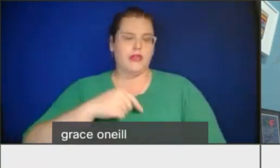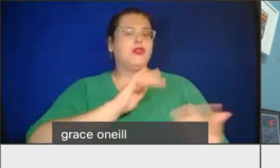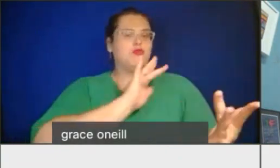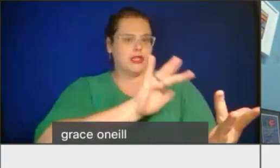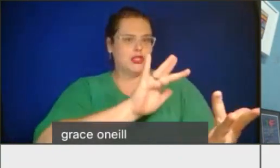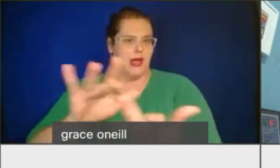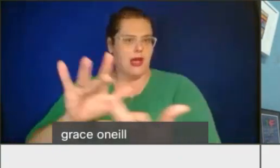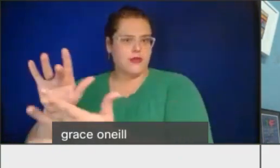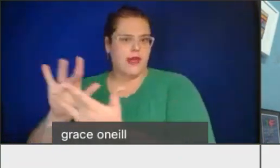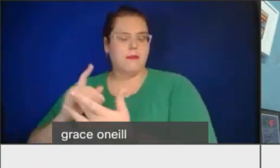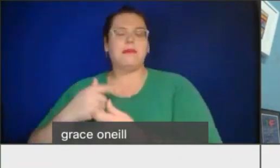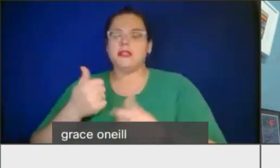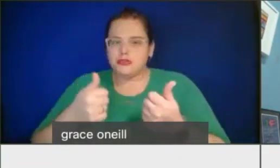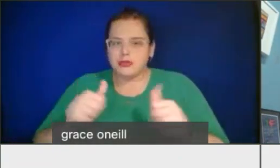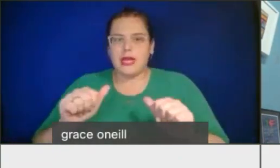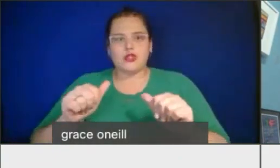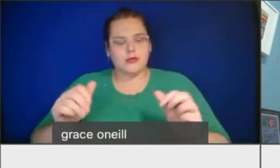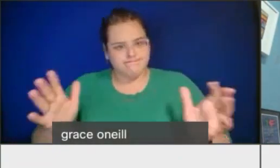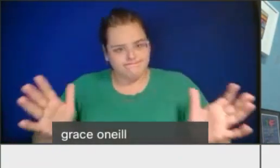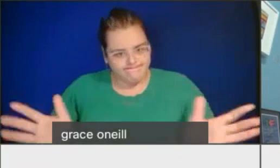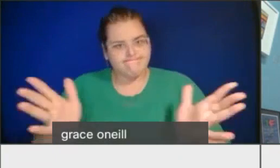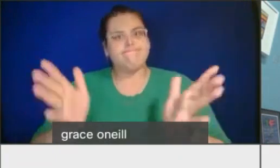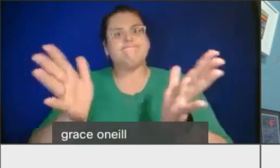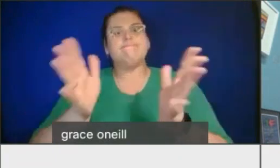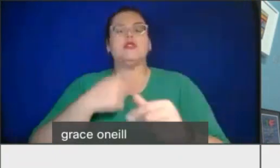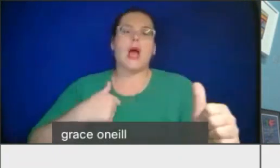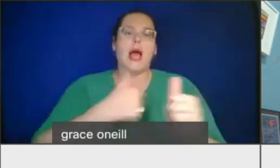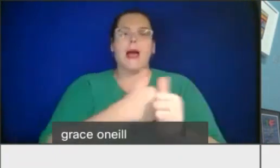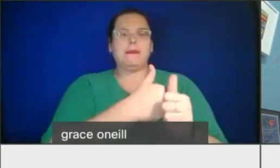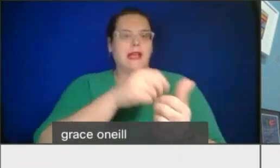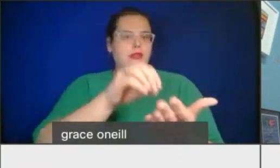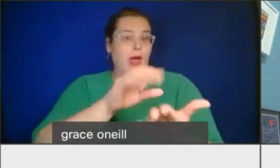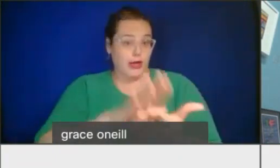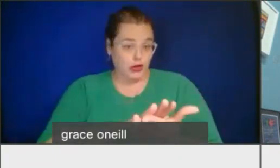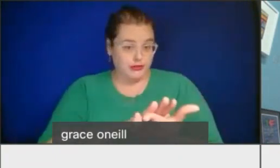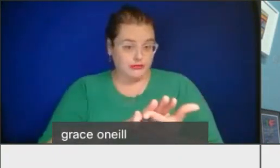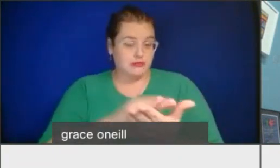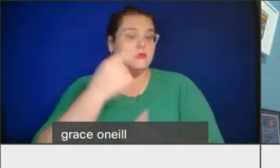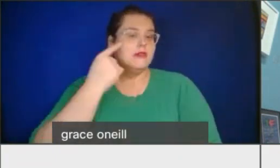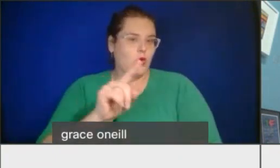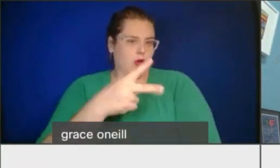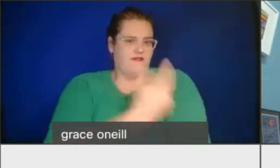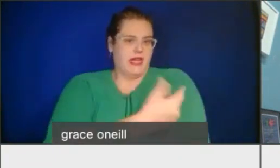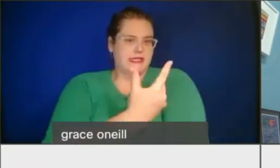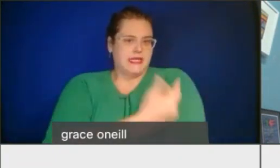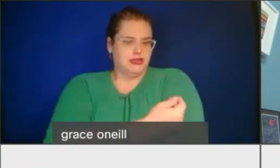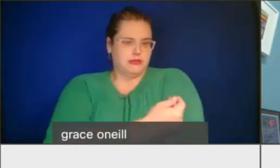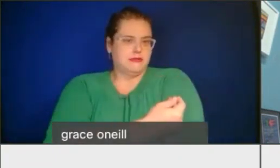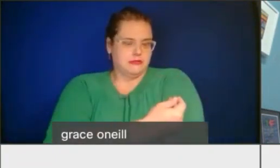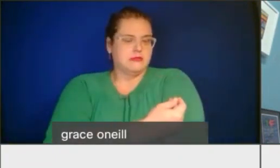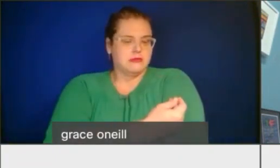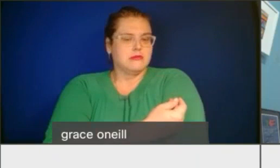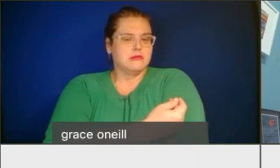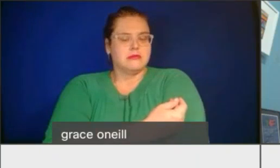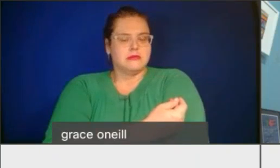encourage them to update the record regarding vaccinations, um, making